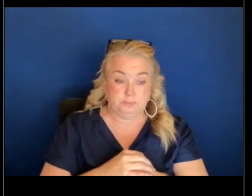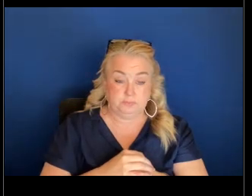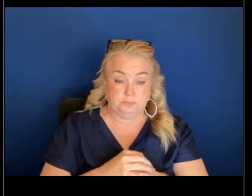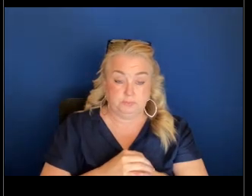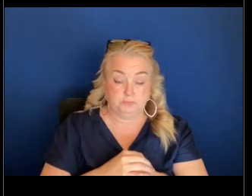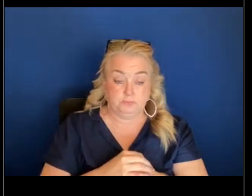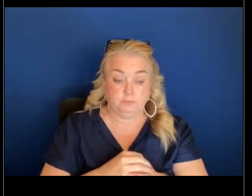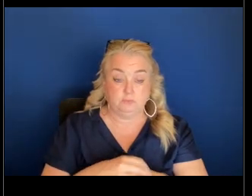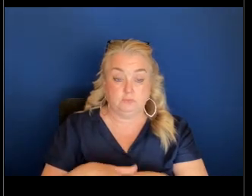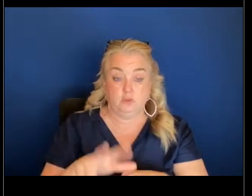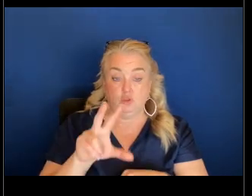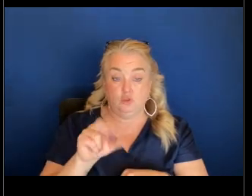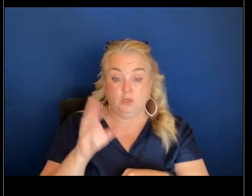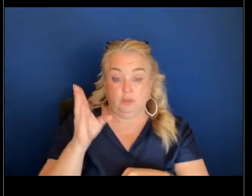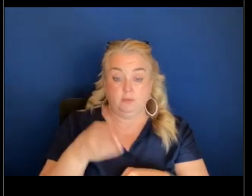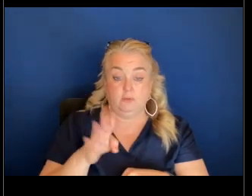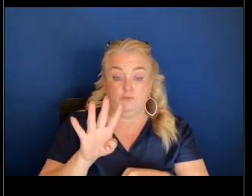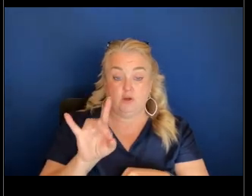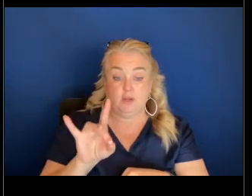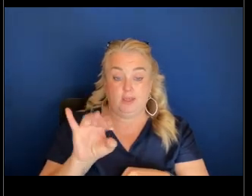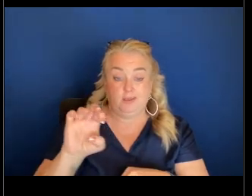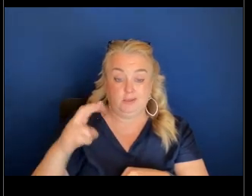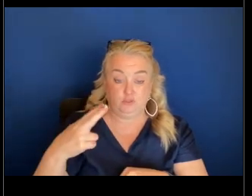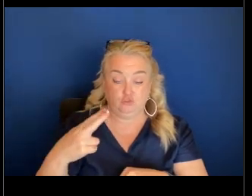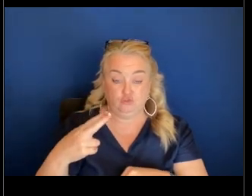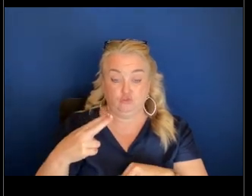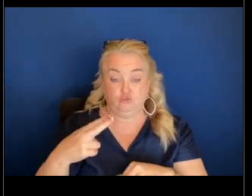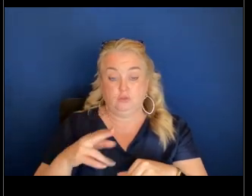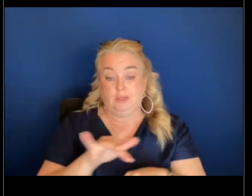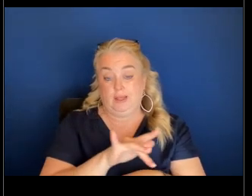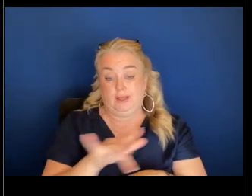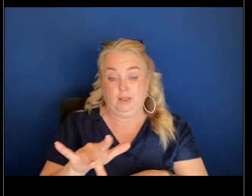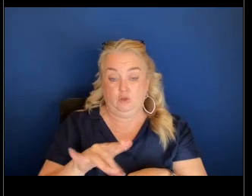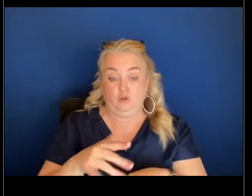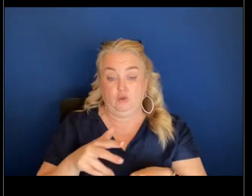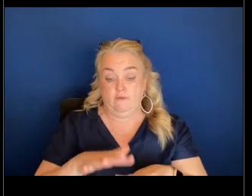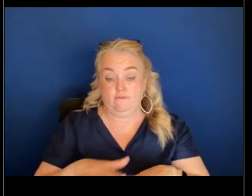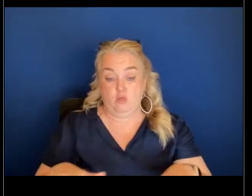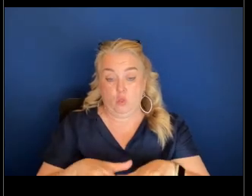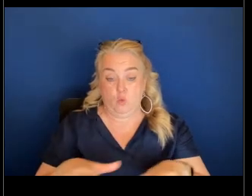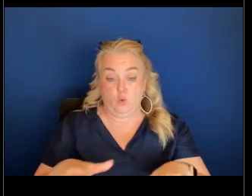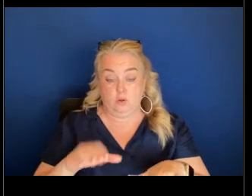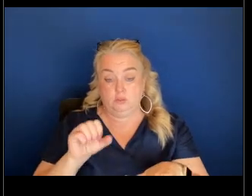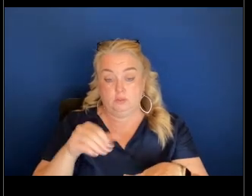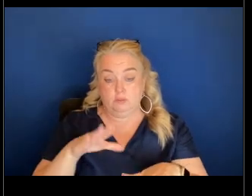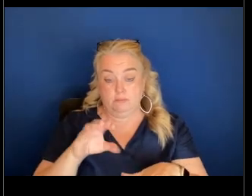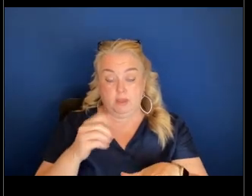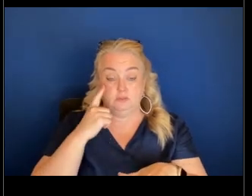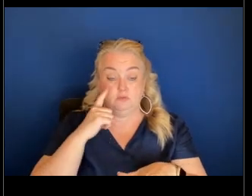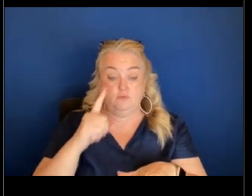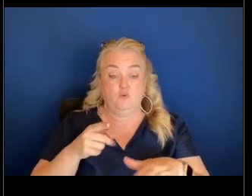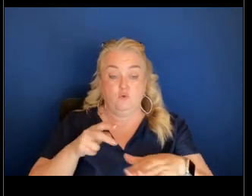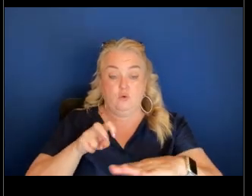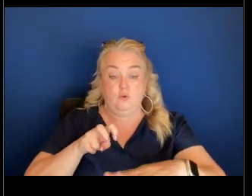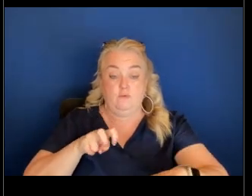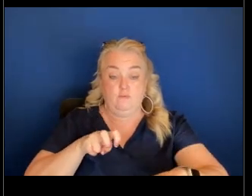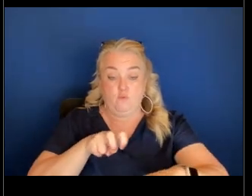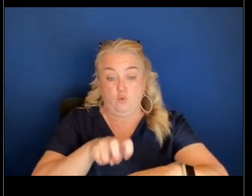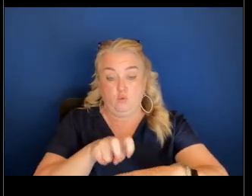a 30 by 48 inch clear floor space to allow a forward approach to the